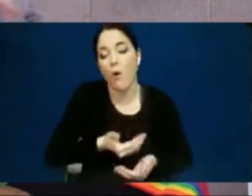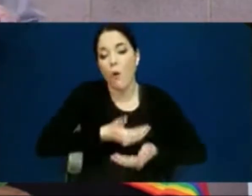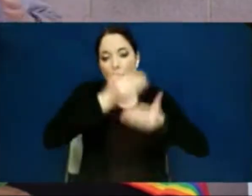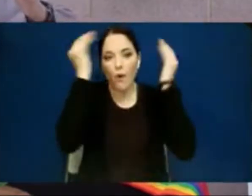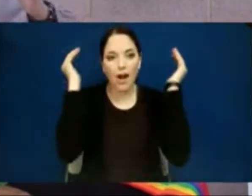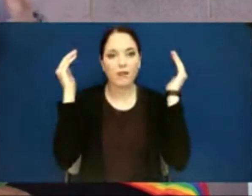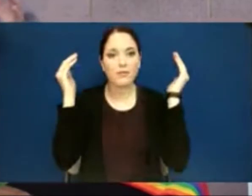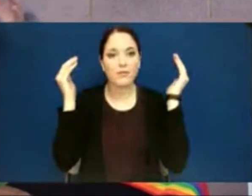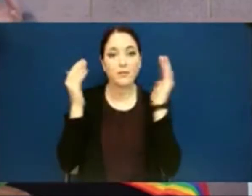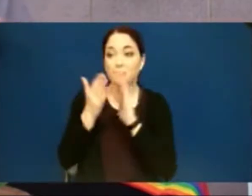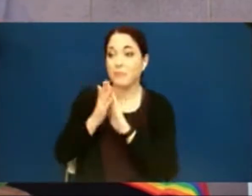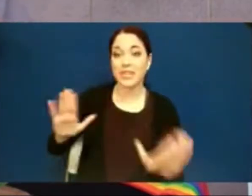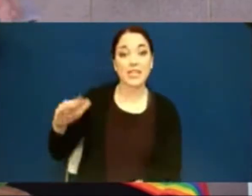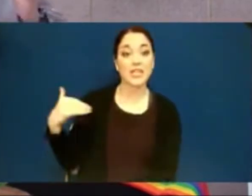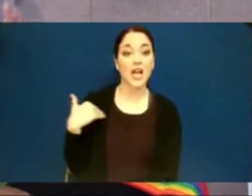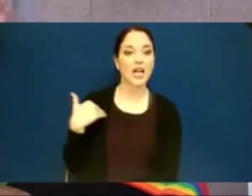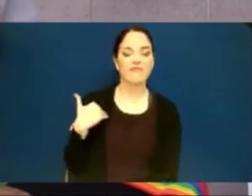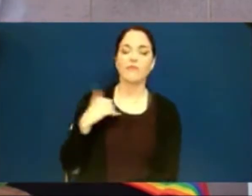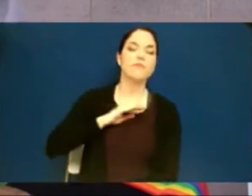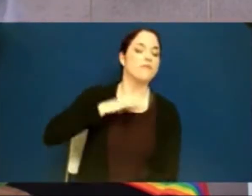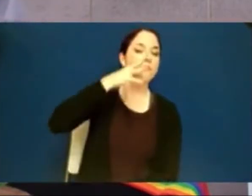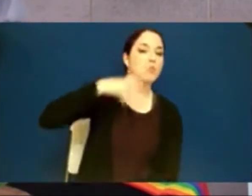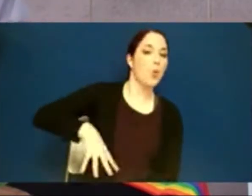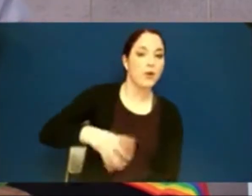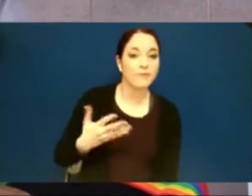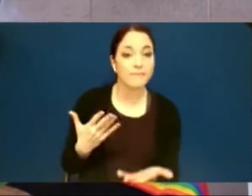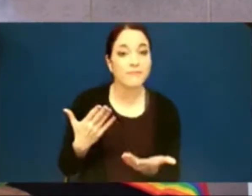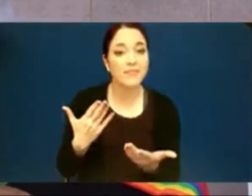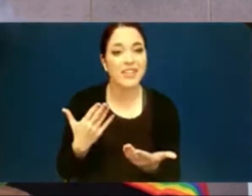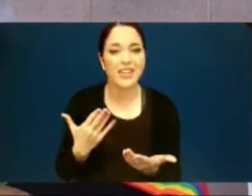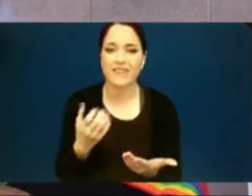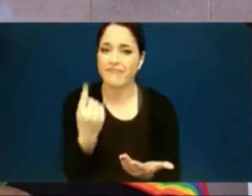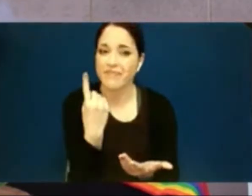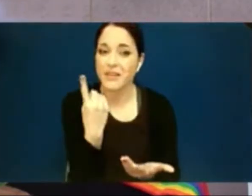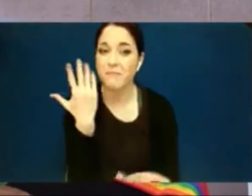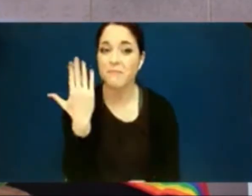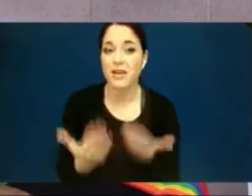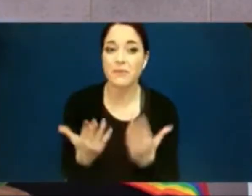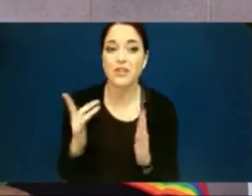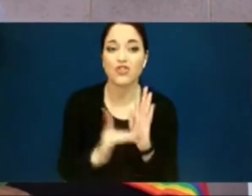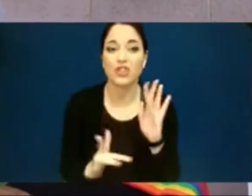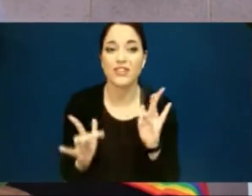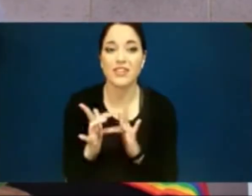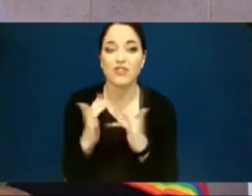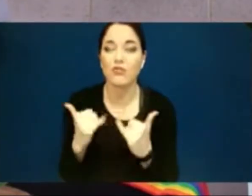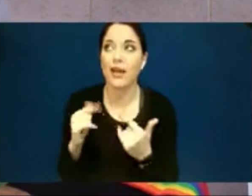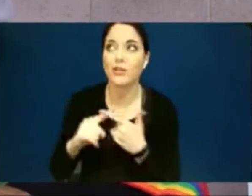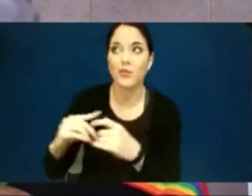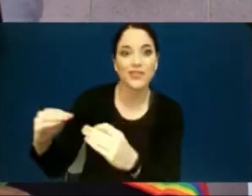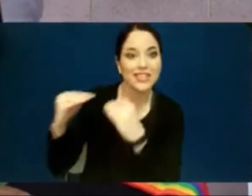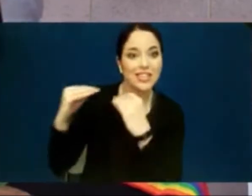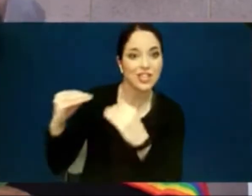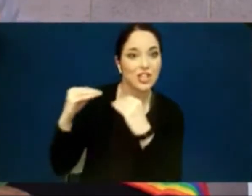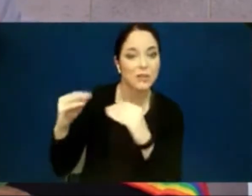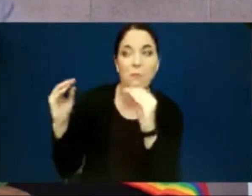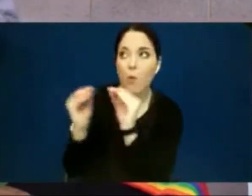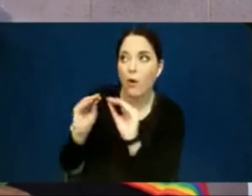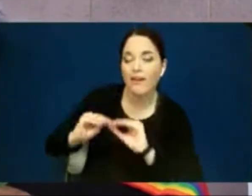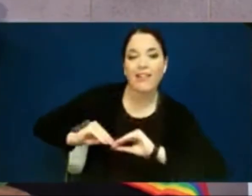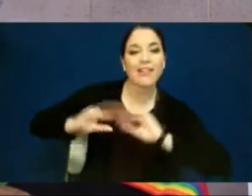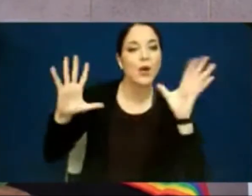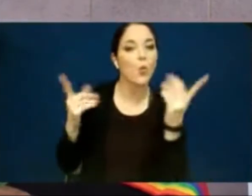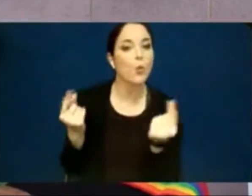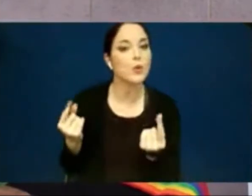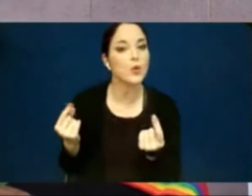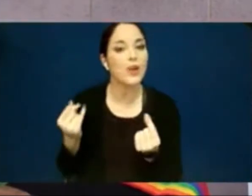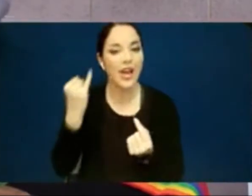is speaking to us with more clarity than we have previously imagined if we just get still enough